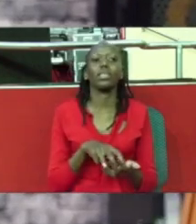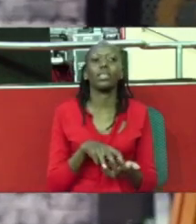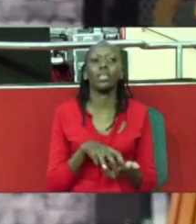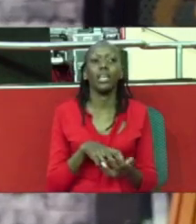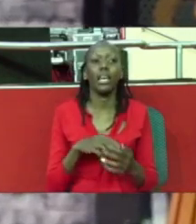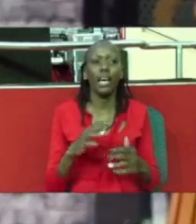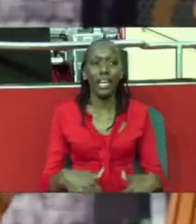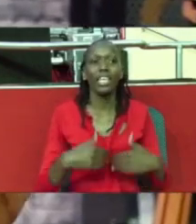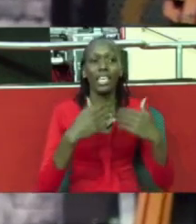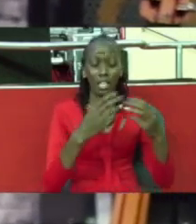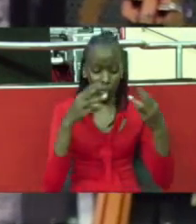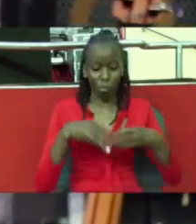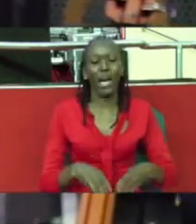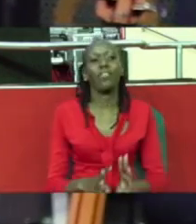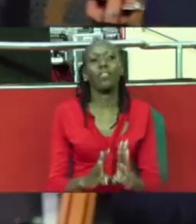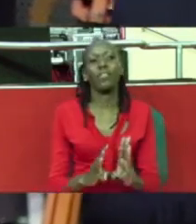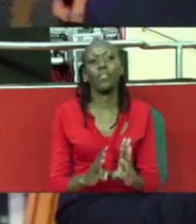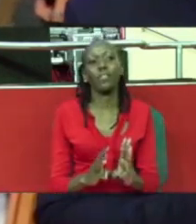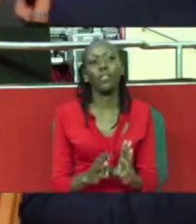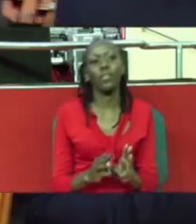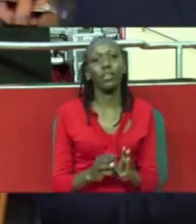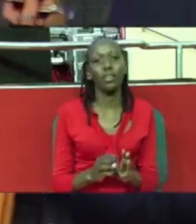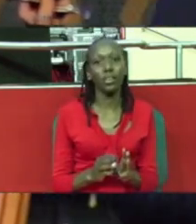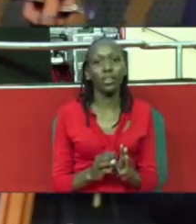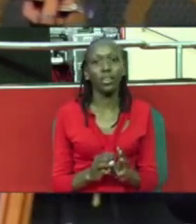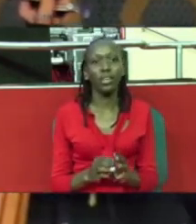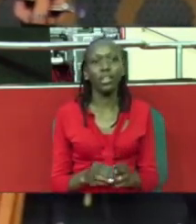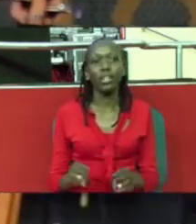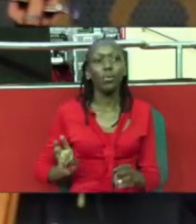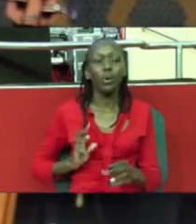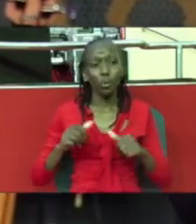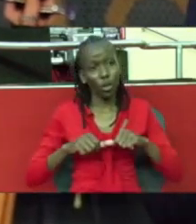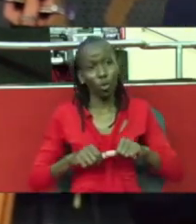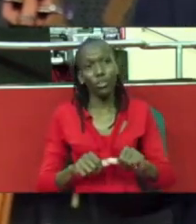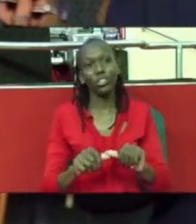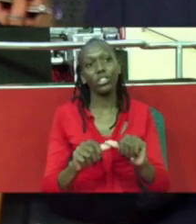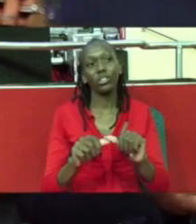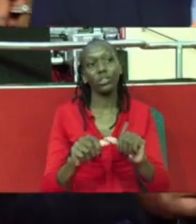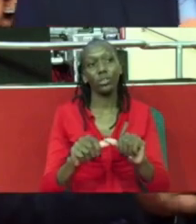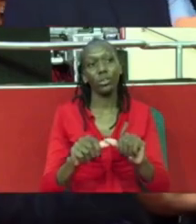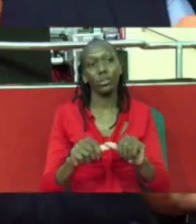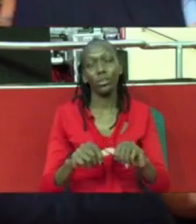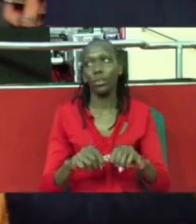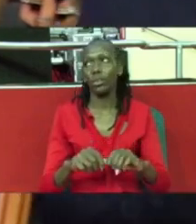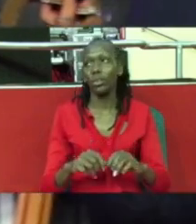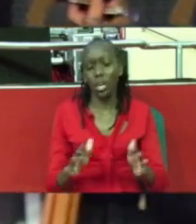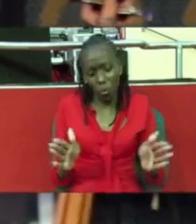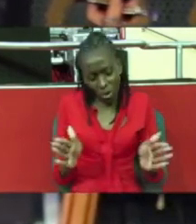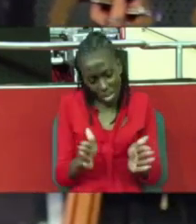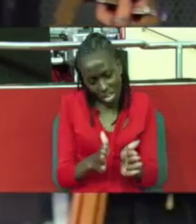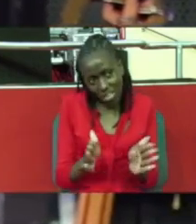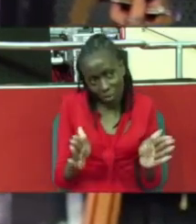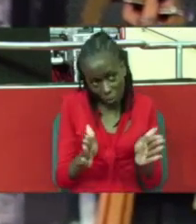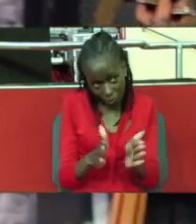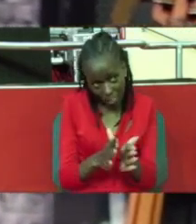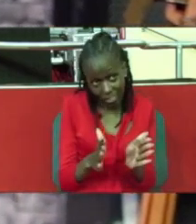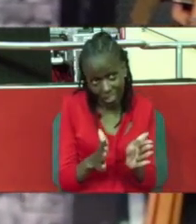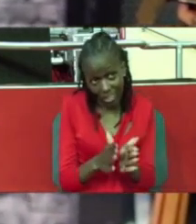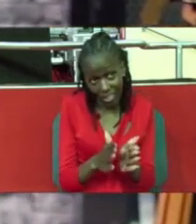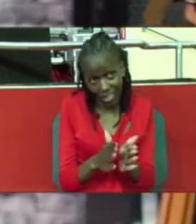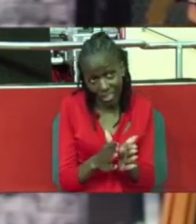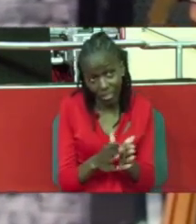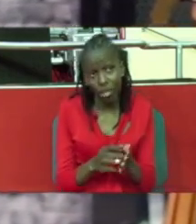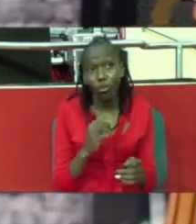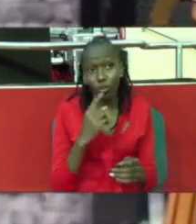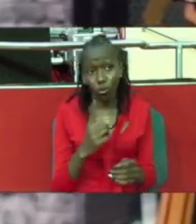giving birth. Na tuanze kuzaa. We are going to be pressed. Tutaenda kusongwa. Tutafinyagwa. So that the